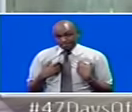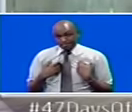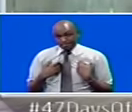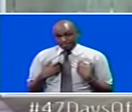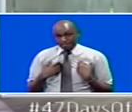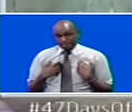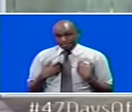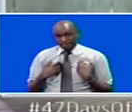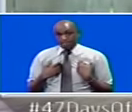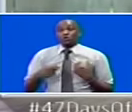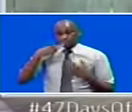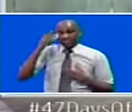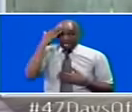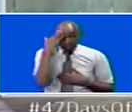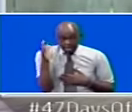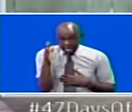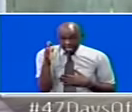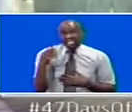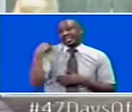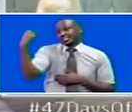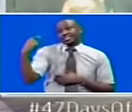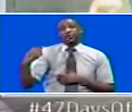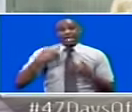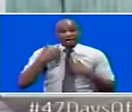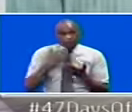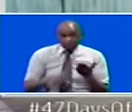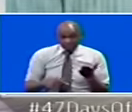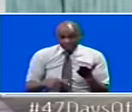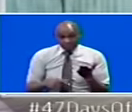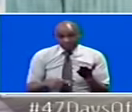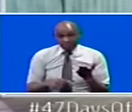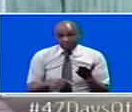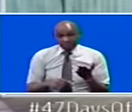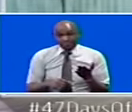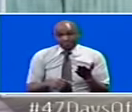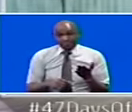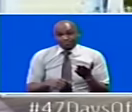And you are aware that most recently we even had